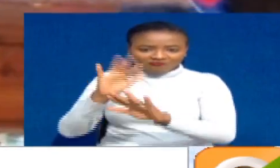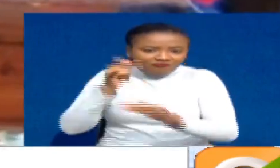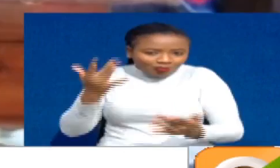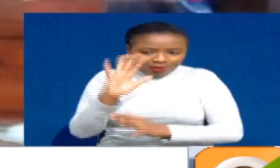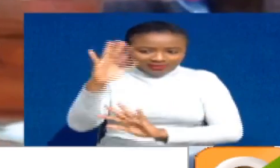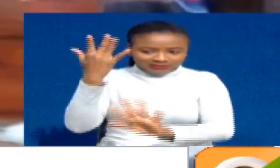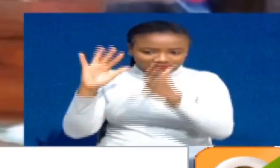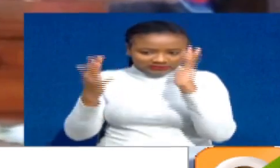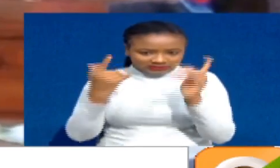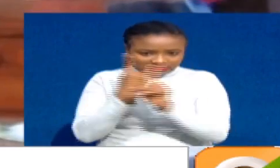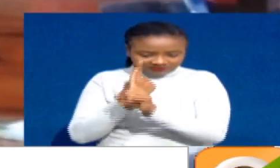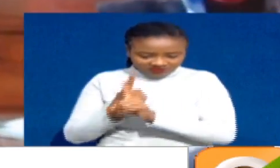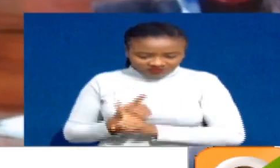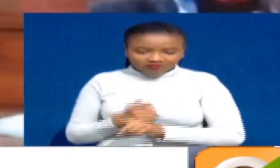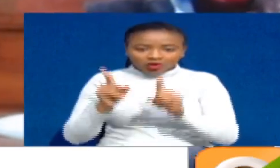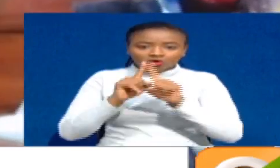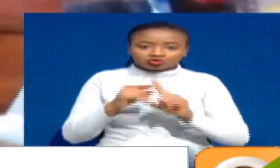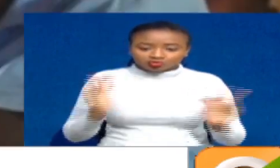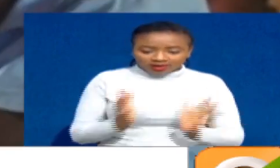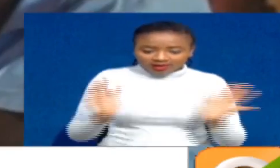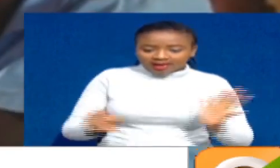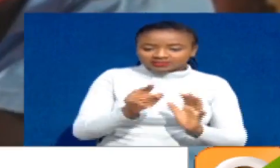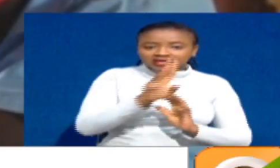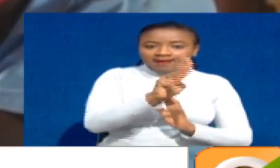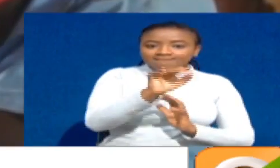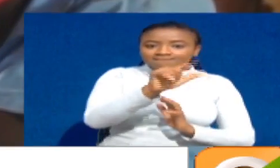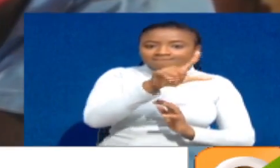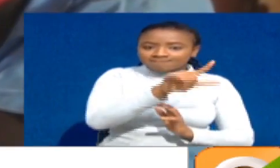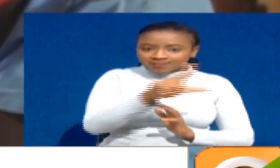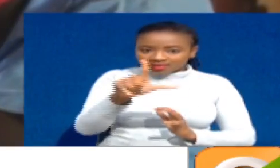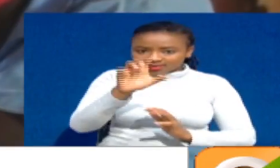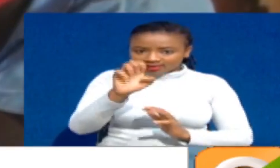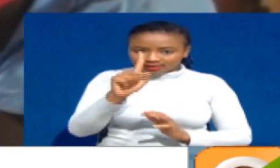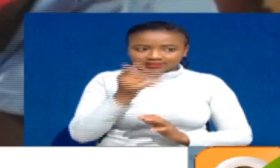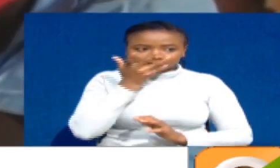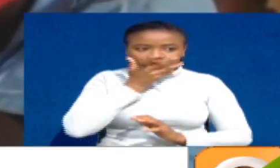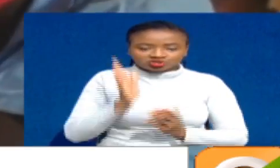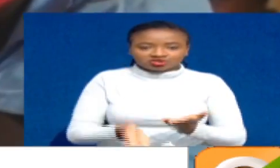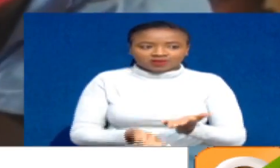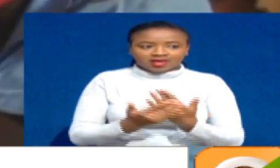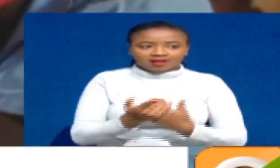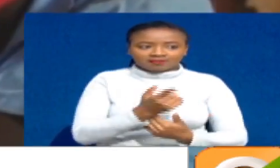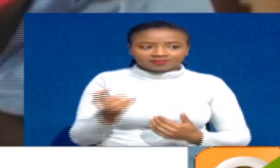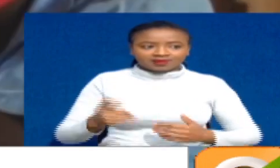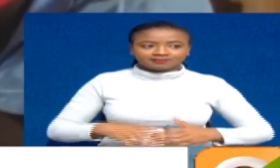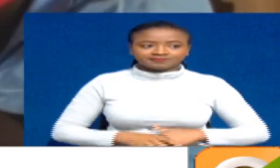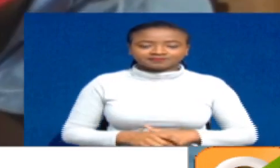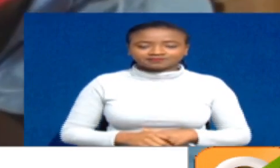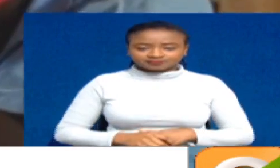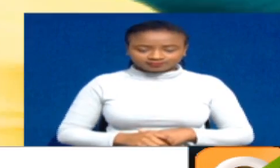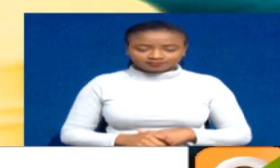to fortify millet porridge and widen the pool of beneficiaries. The trial has